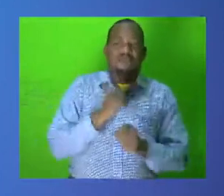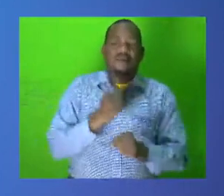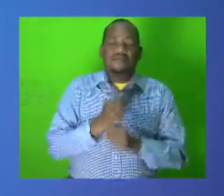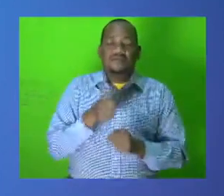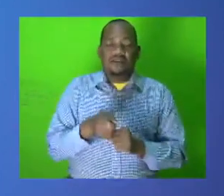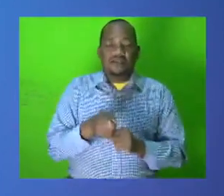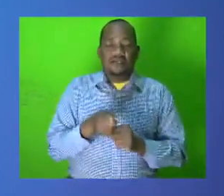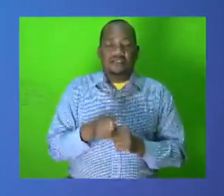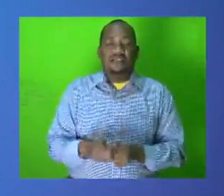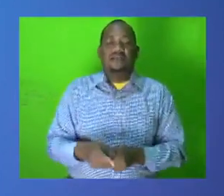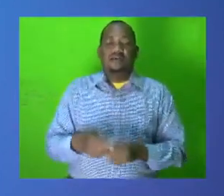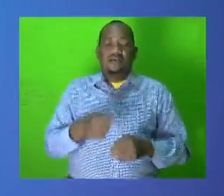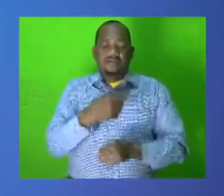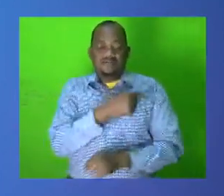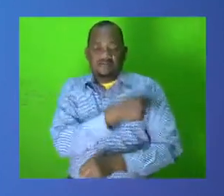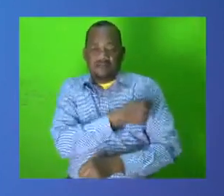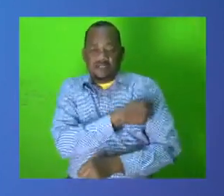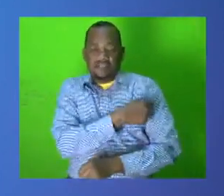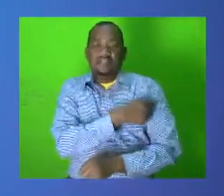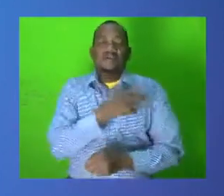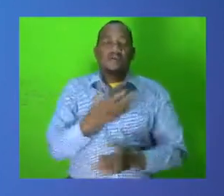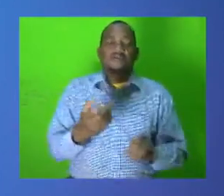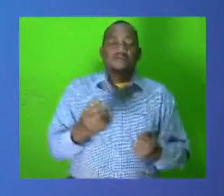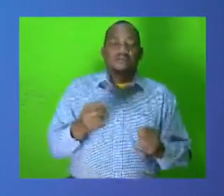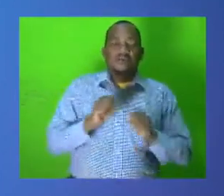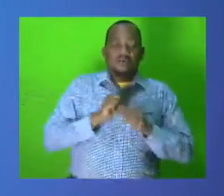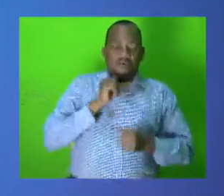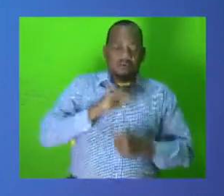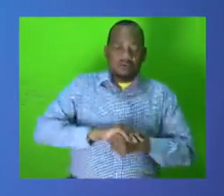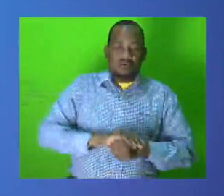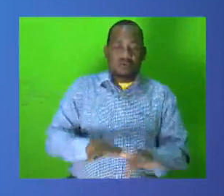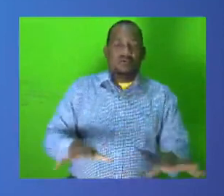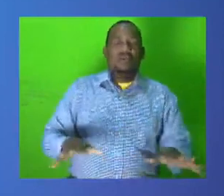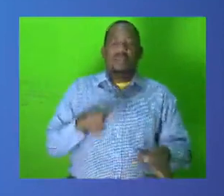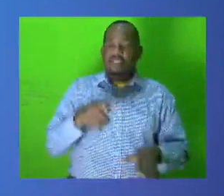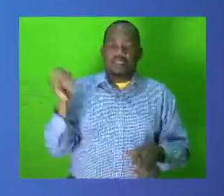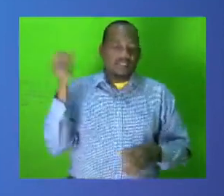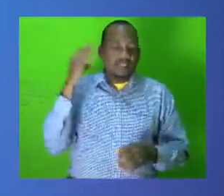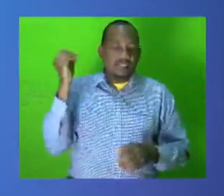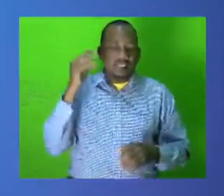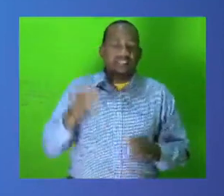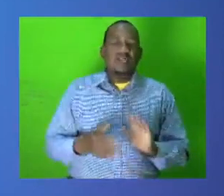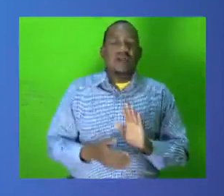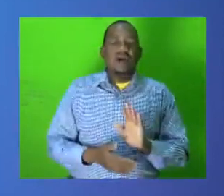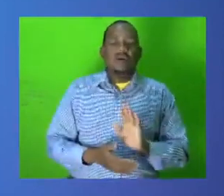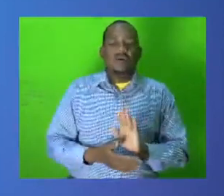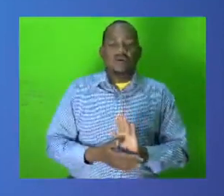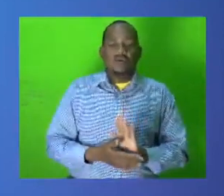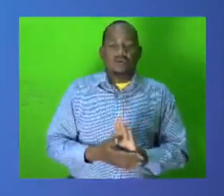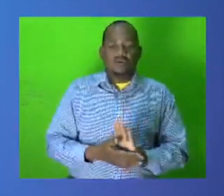the vaccine. Examples, the vaccine of corona now, this disease which caused a problem